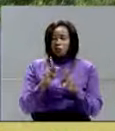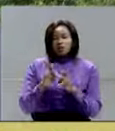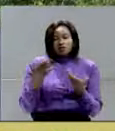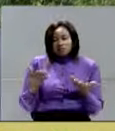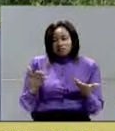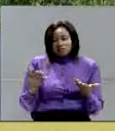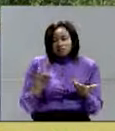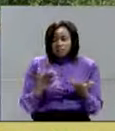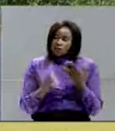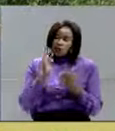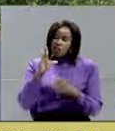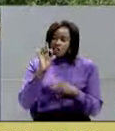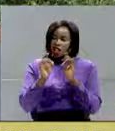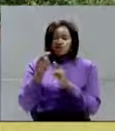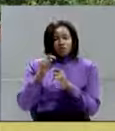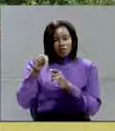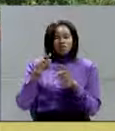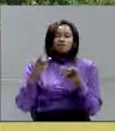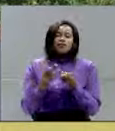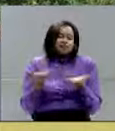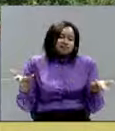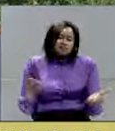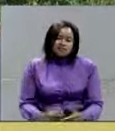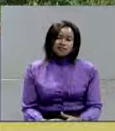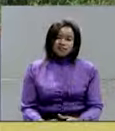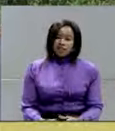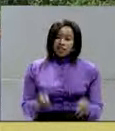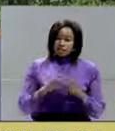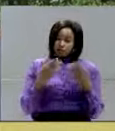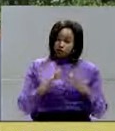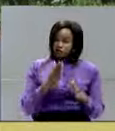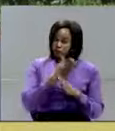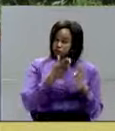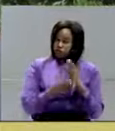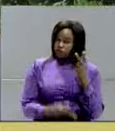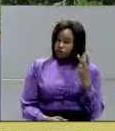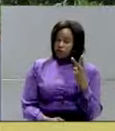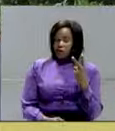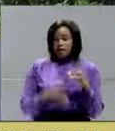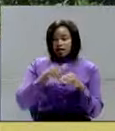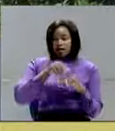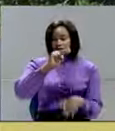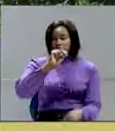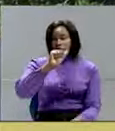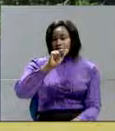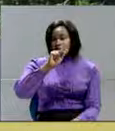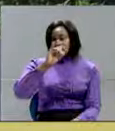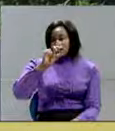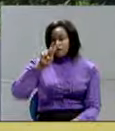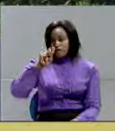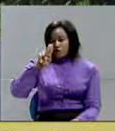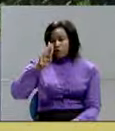these very facilities. Yes, we've already built two in Nakivubu Primary School, which is a